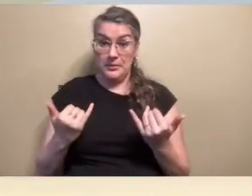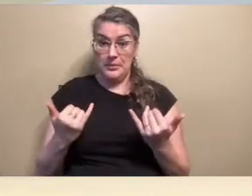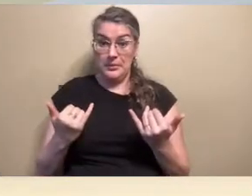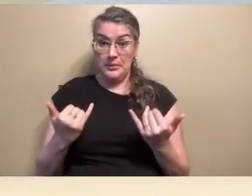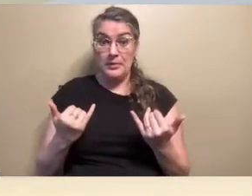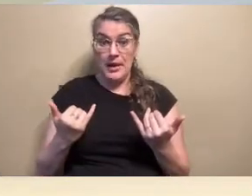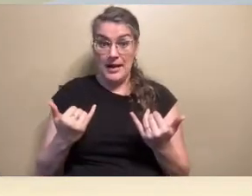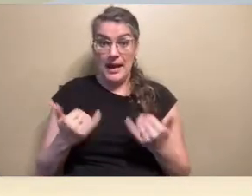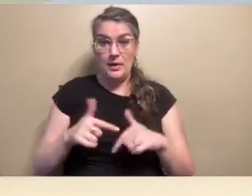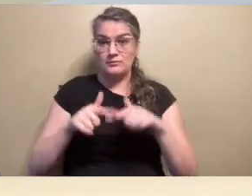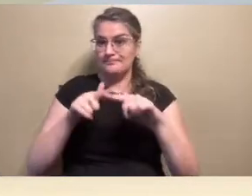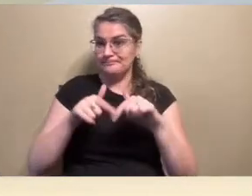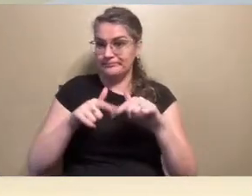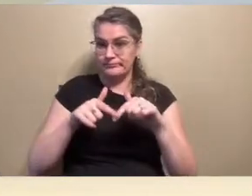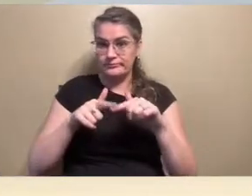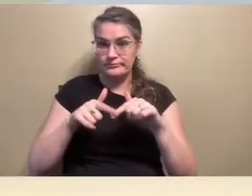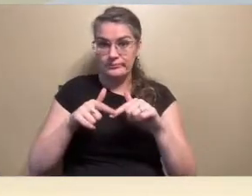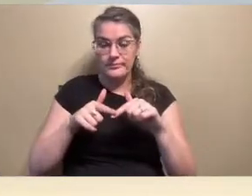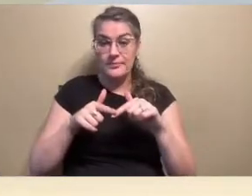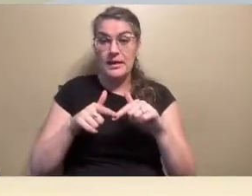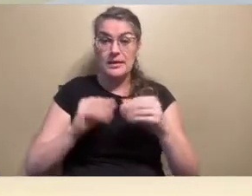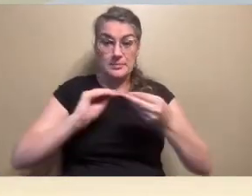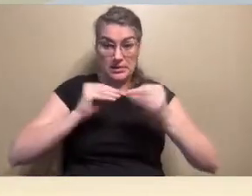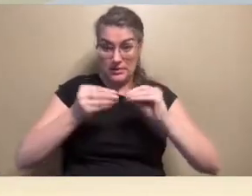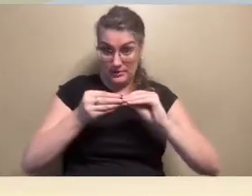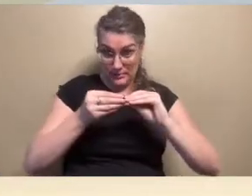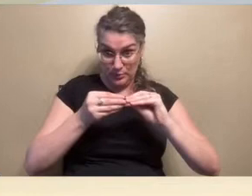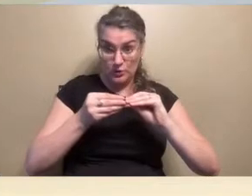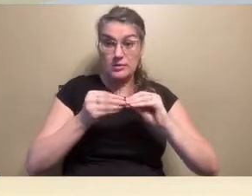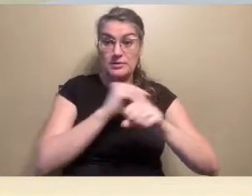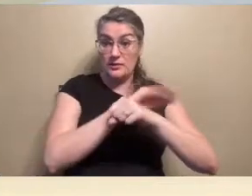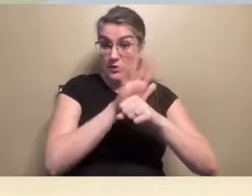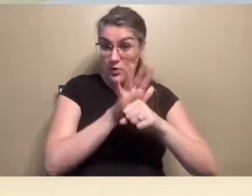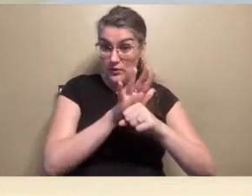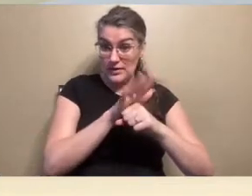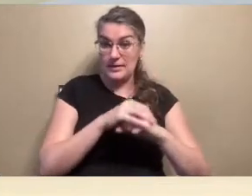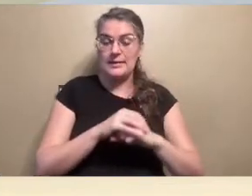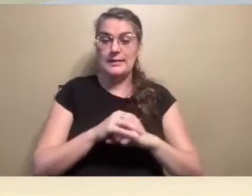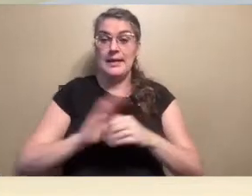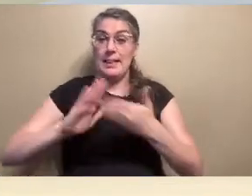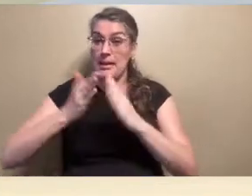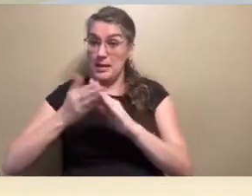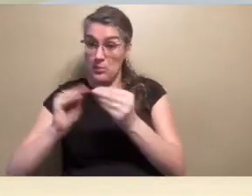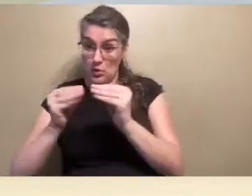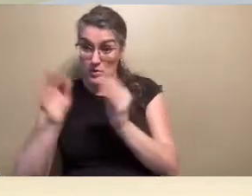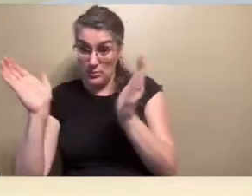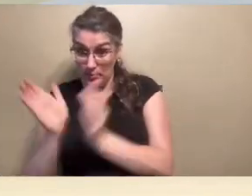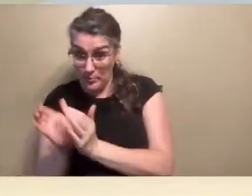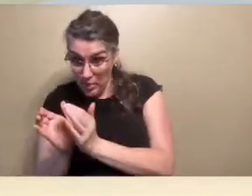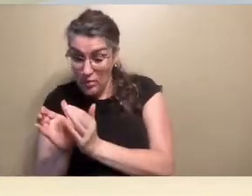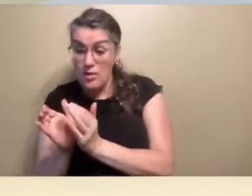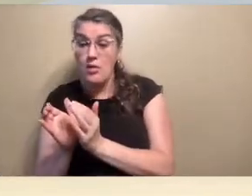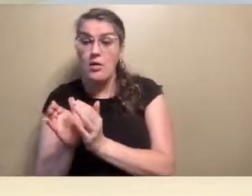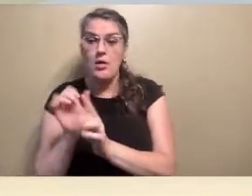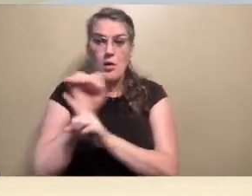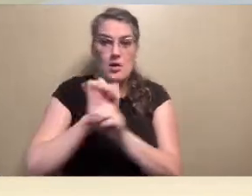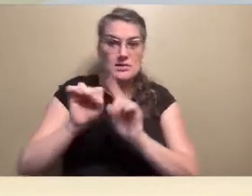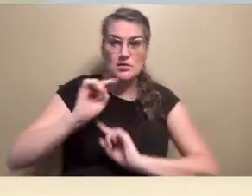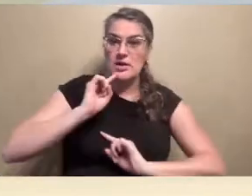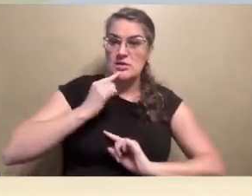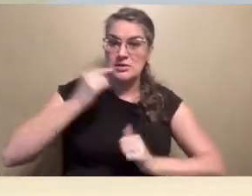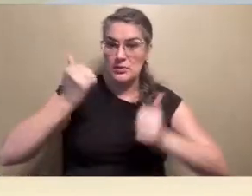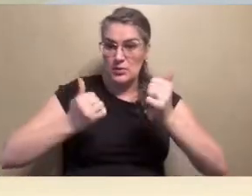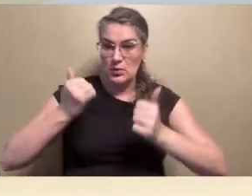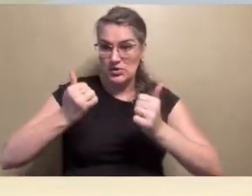of a lower risk in the community and a situation where the risk is higher in the community.